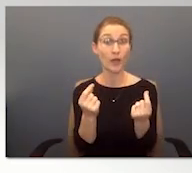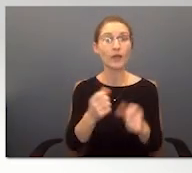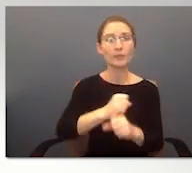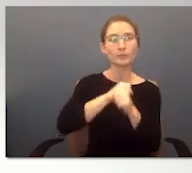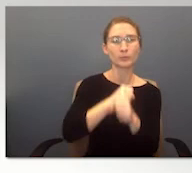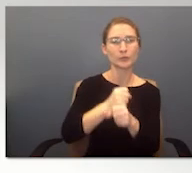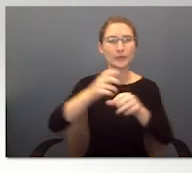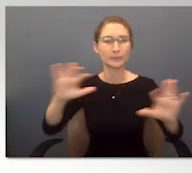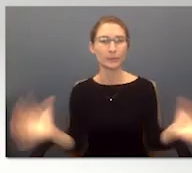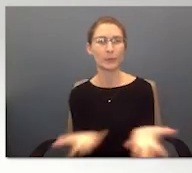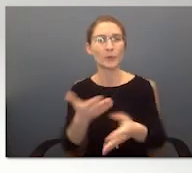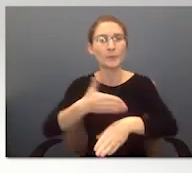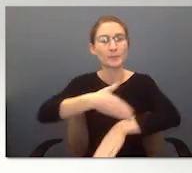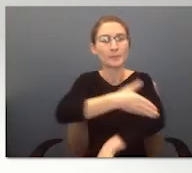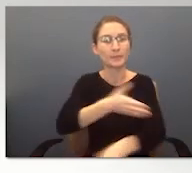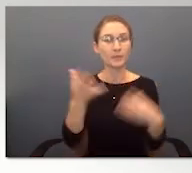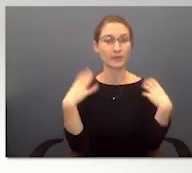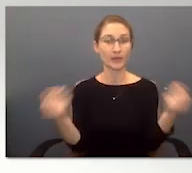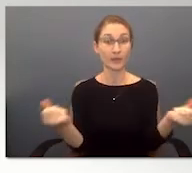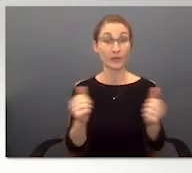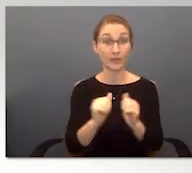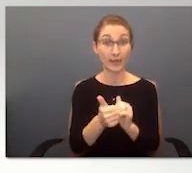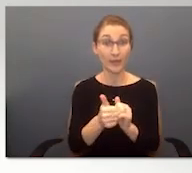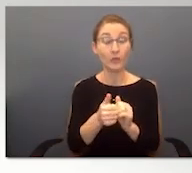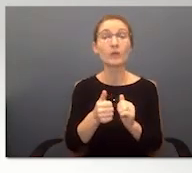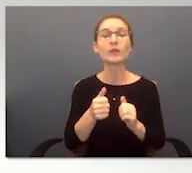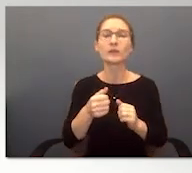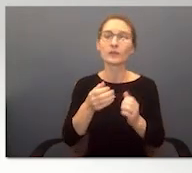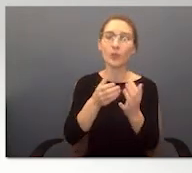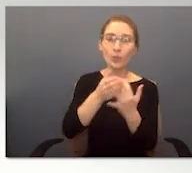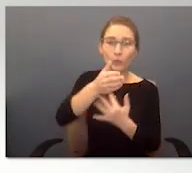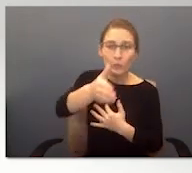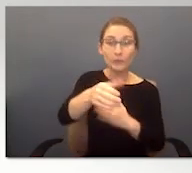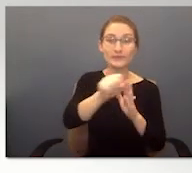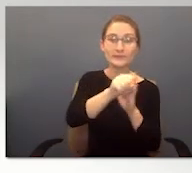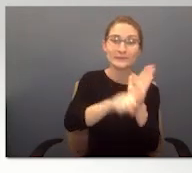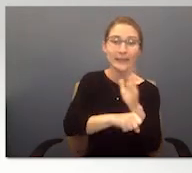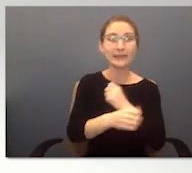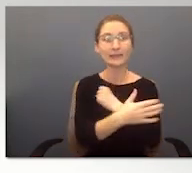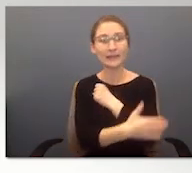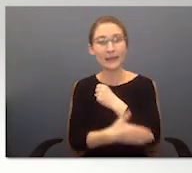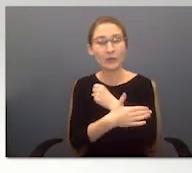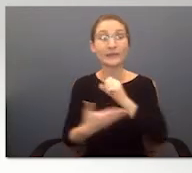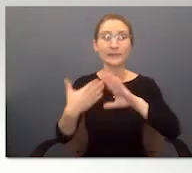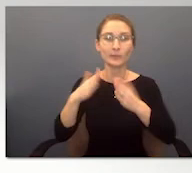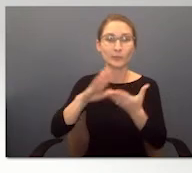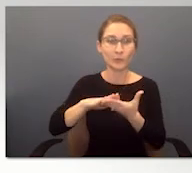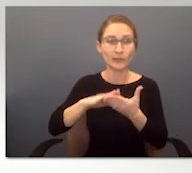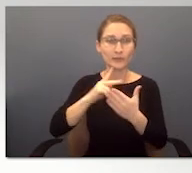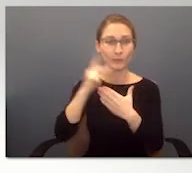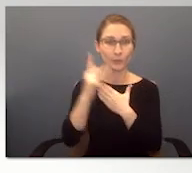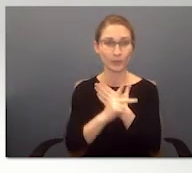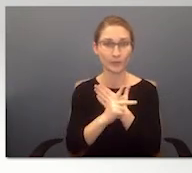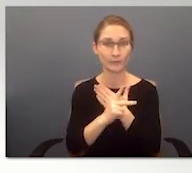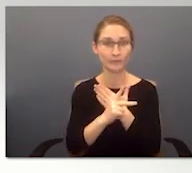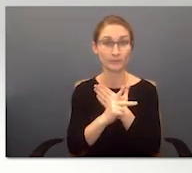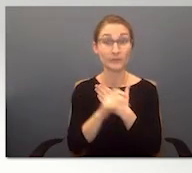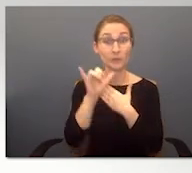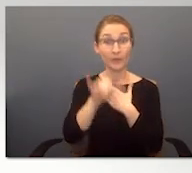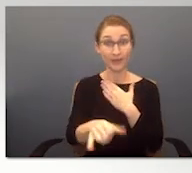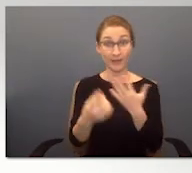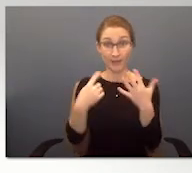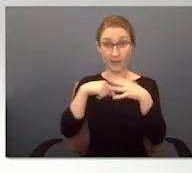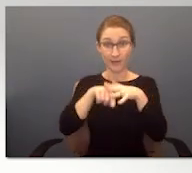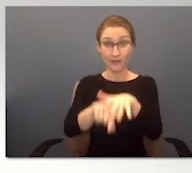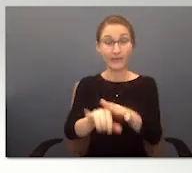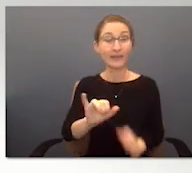all Floridians through integrated state, county, and community programs. And that integrated is really